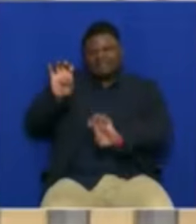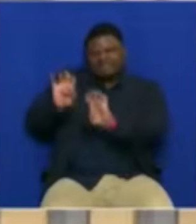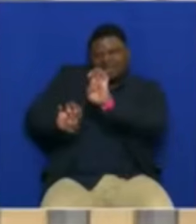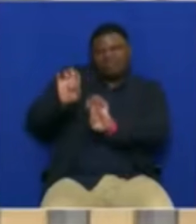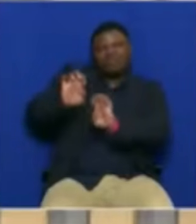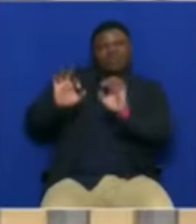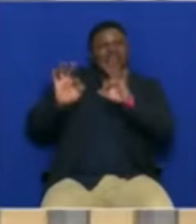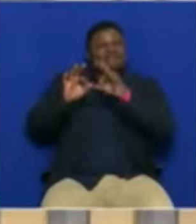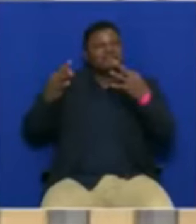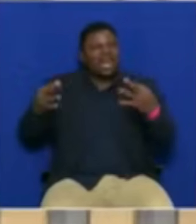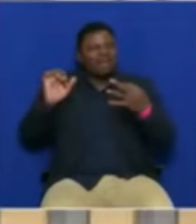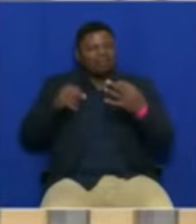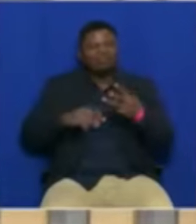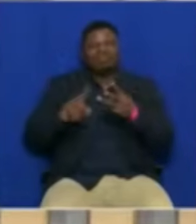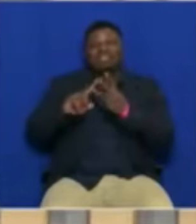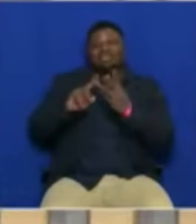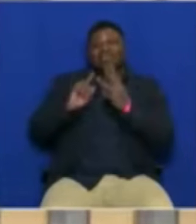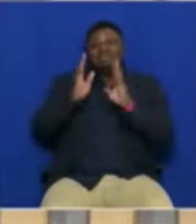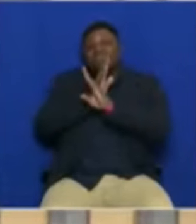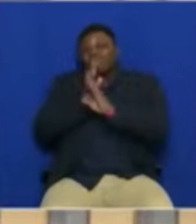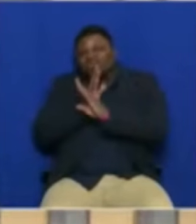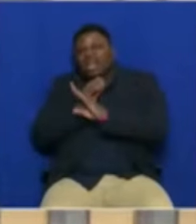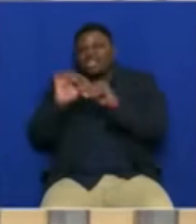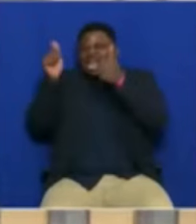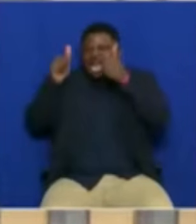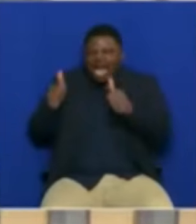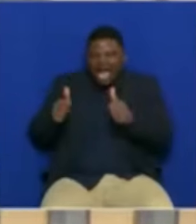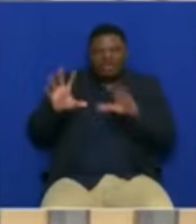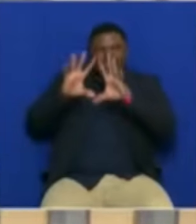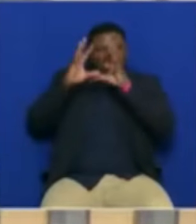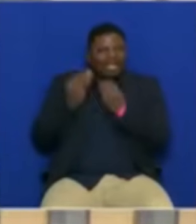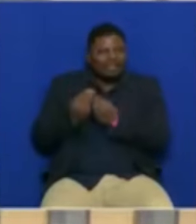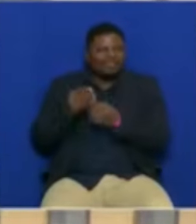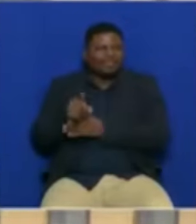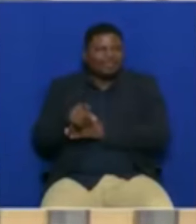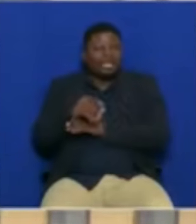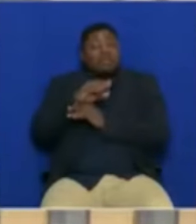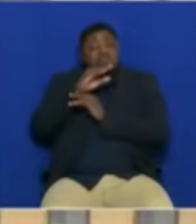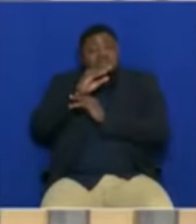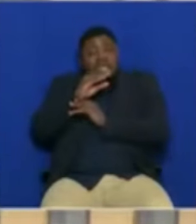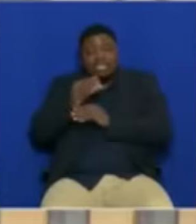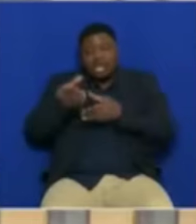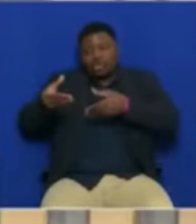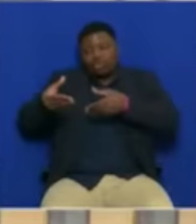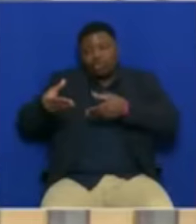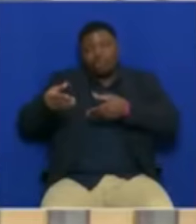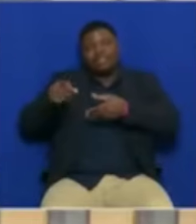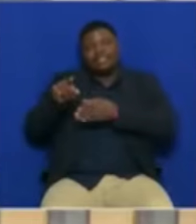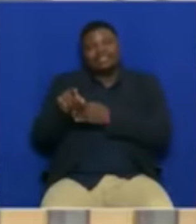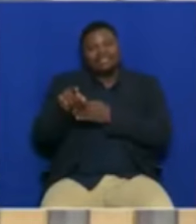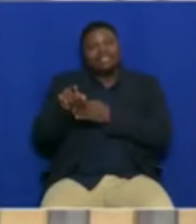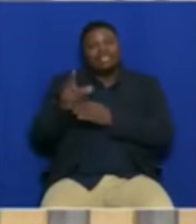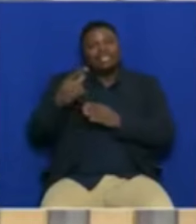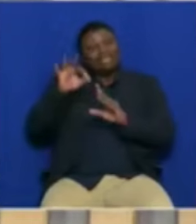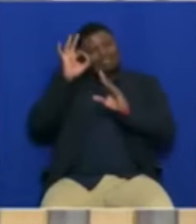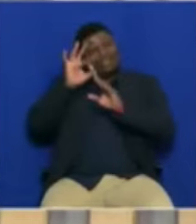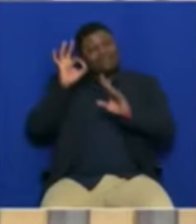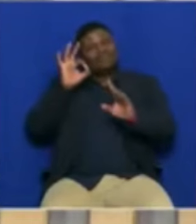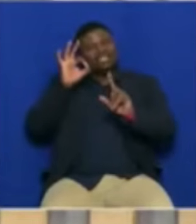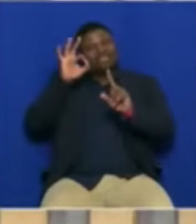that, and that. Now, these documents are classified. So we also asked for the documents to be